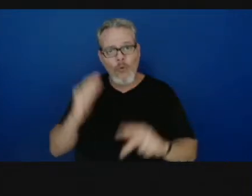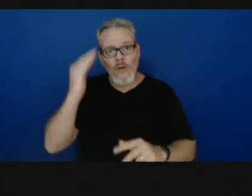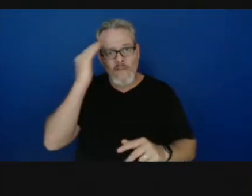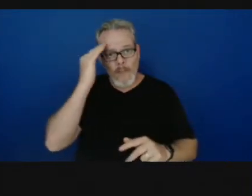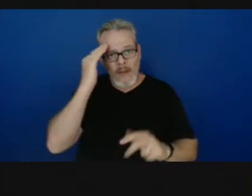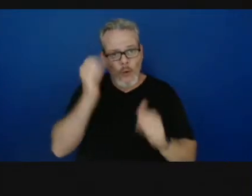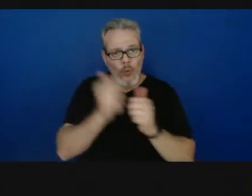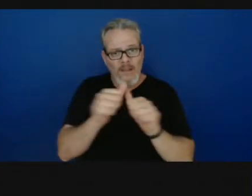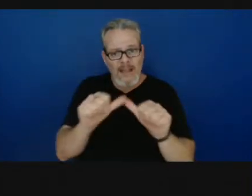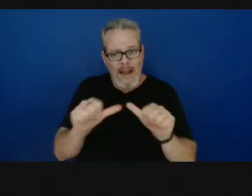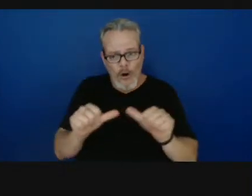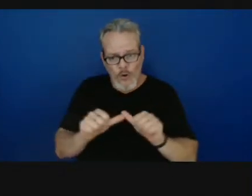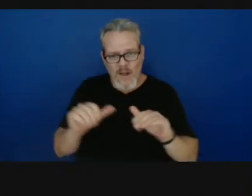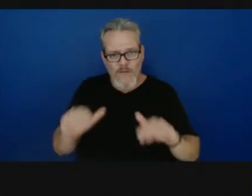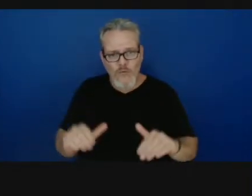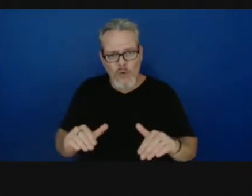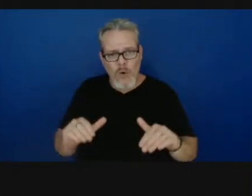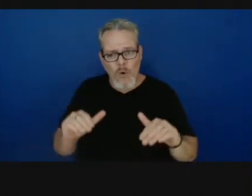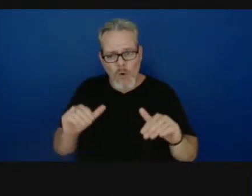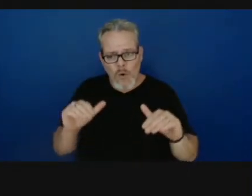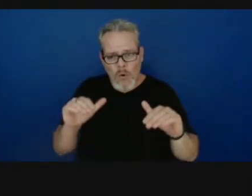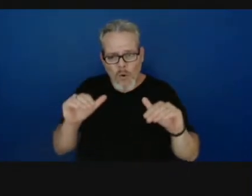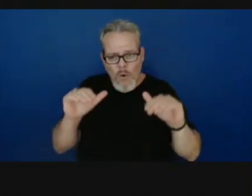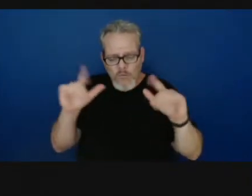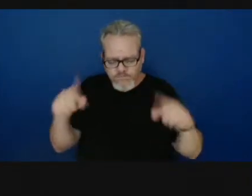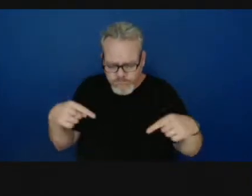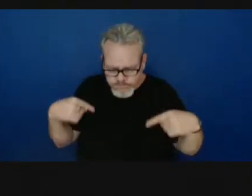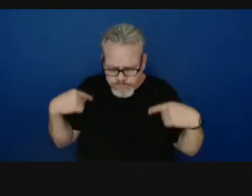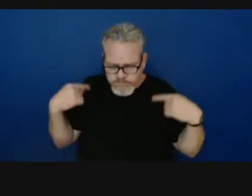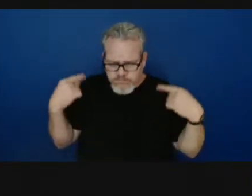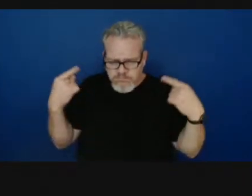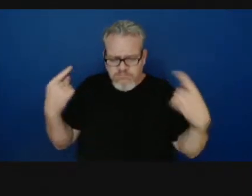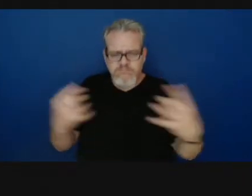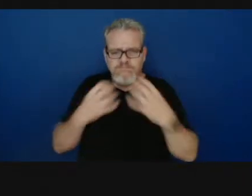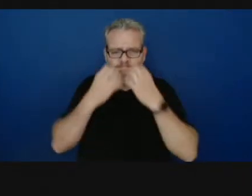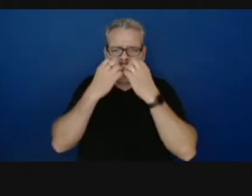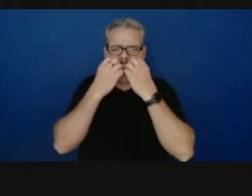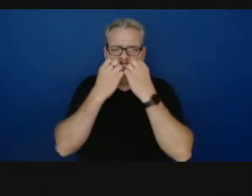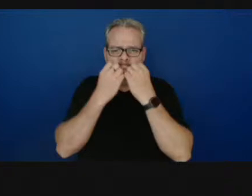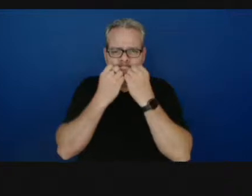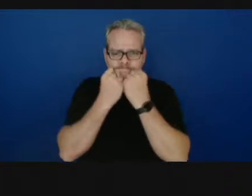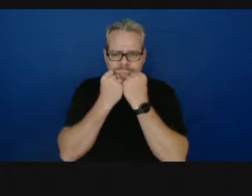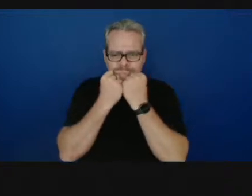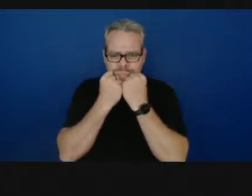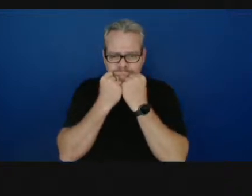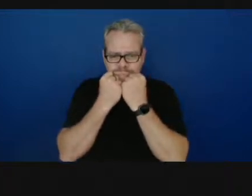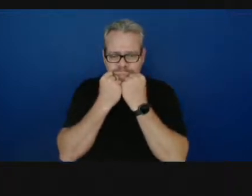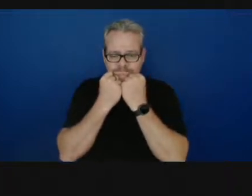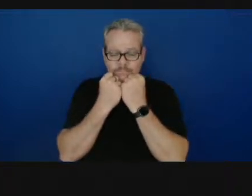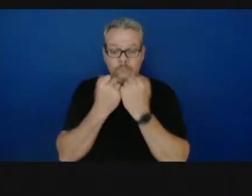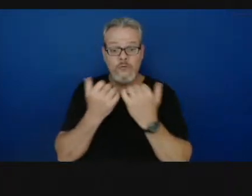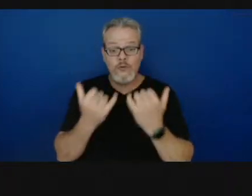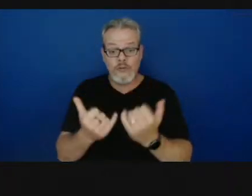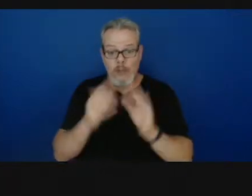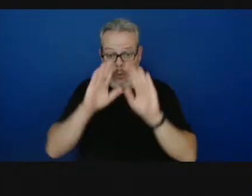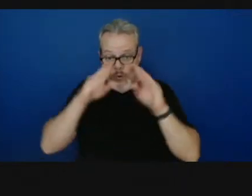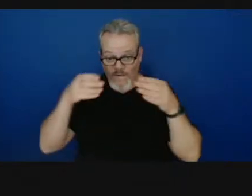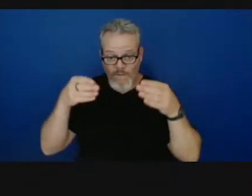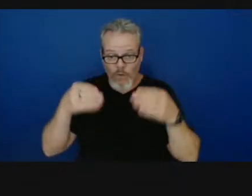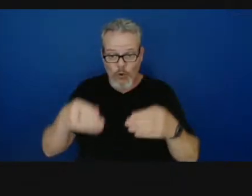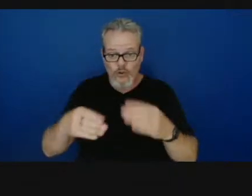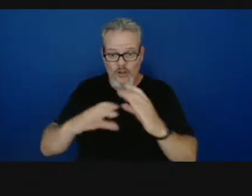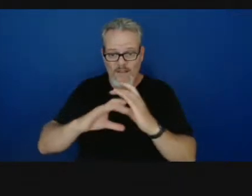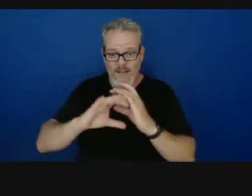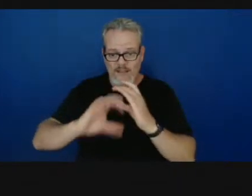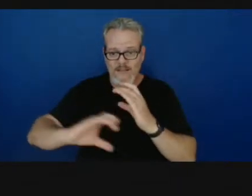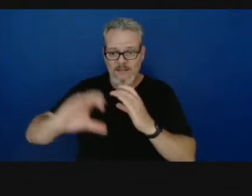have grown over the decades to love and cherish. All right, so we need to focus on that lava channel for a little bit because